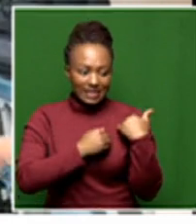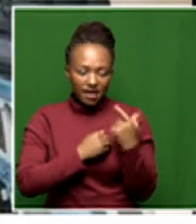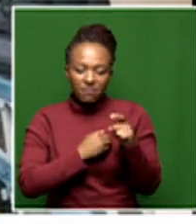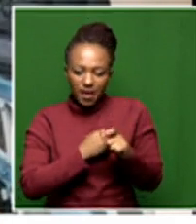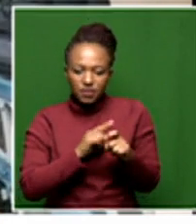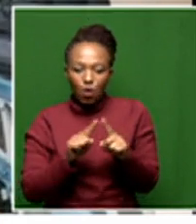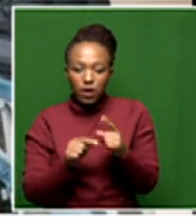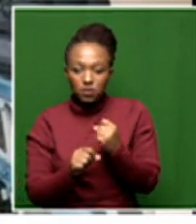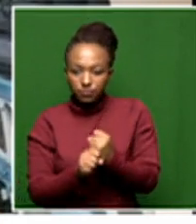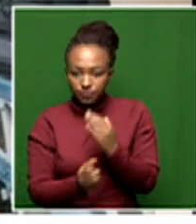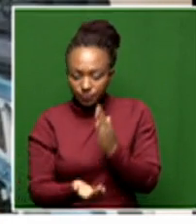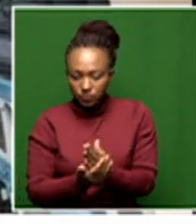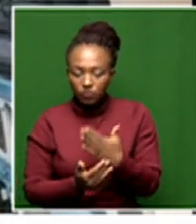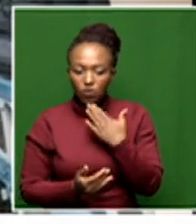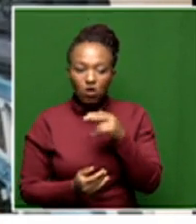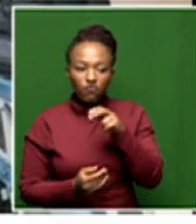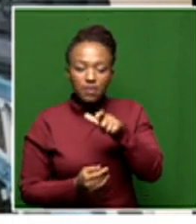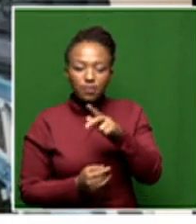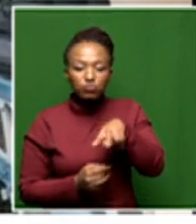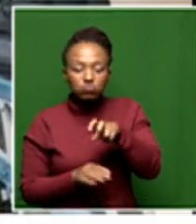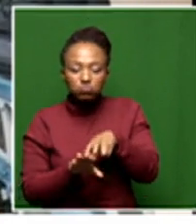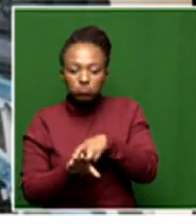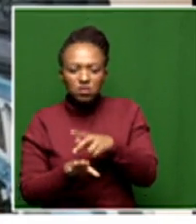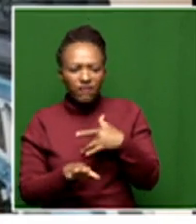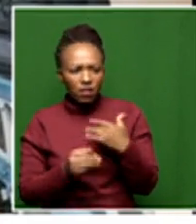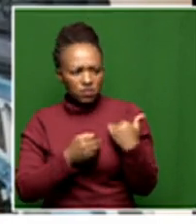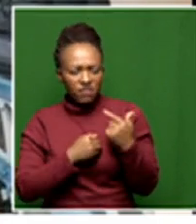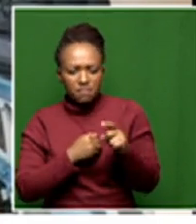guarantee to passengers who are traveling that they will be safe, and